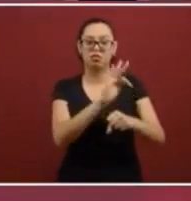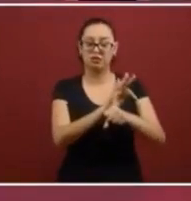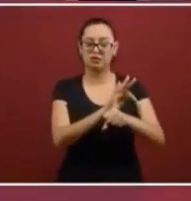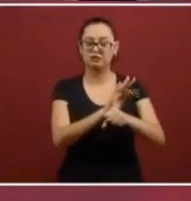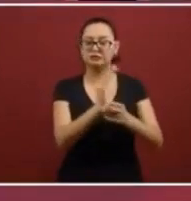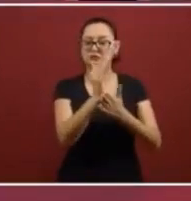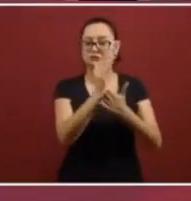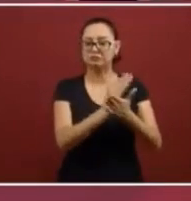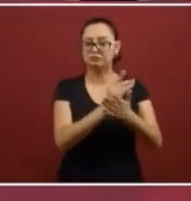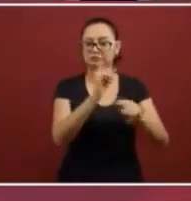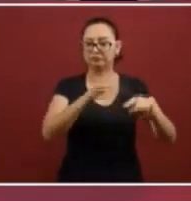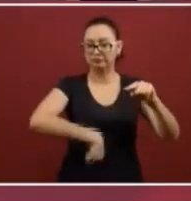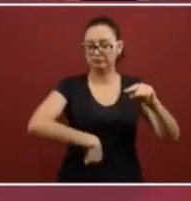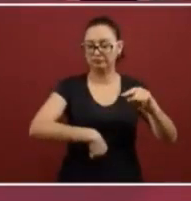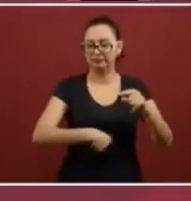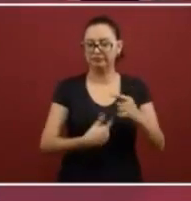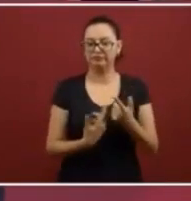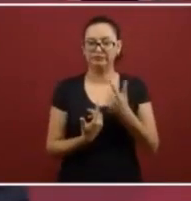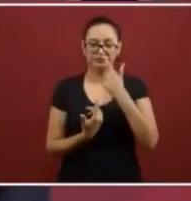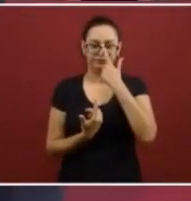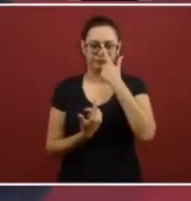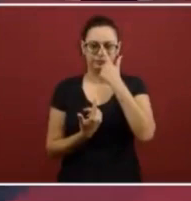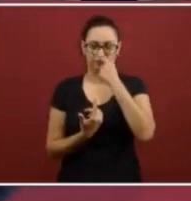me refiero a the las empresas